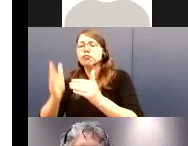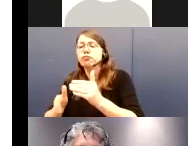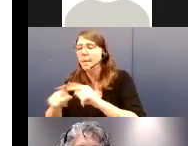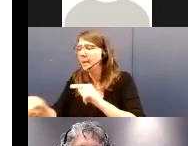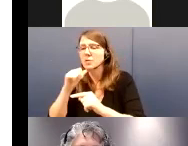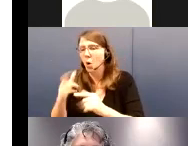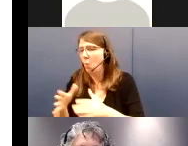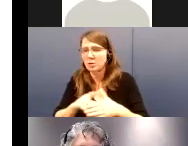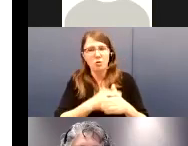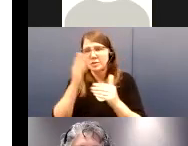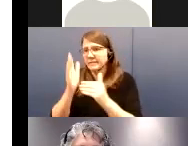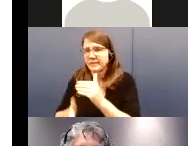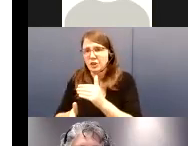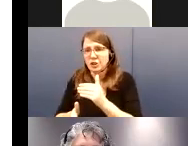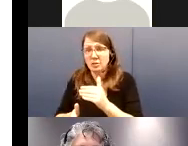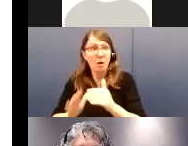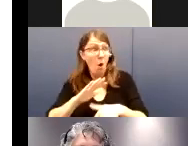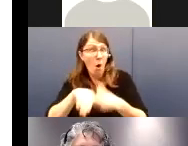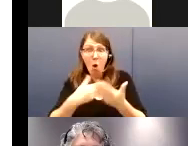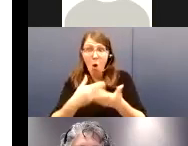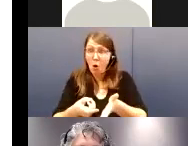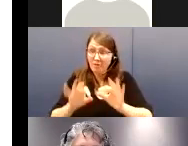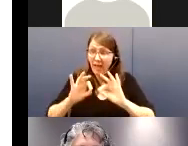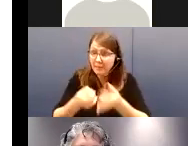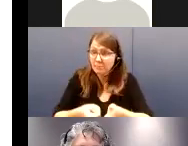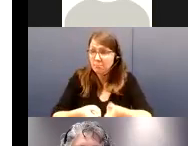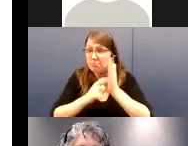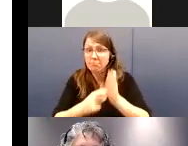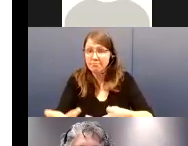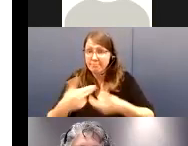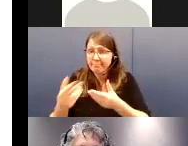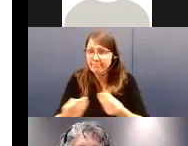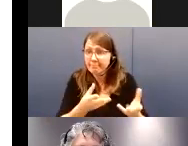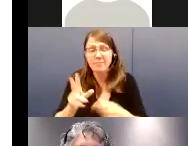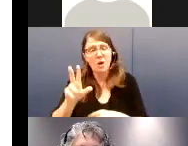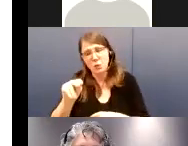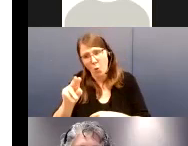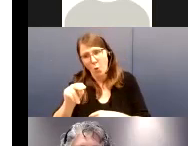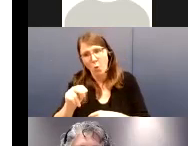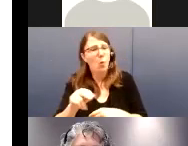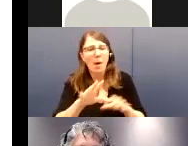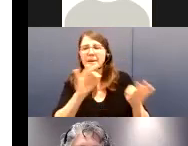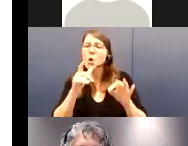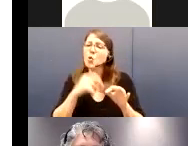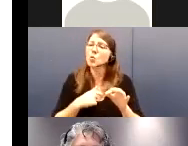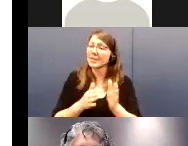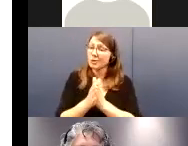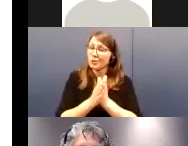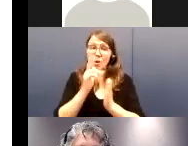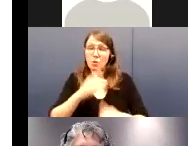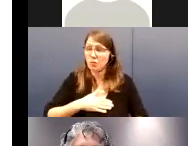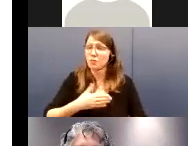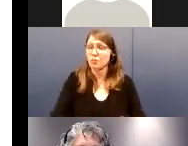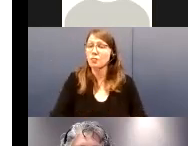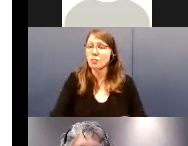that all family members don't want to participate. Let's do the work we can do with the people that are interested, right? And not hold up the whole process. My